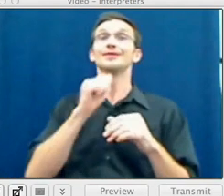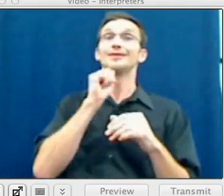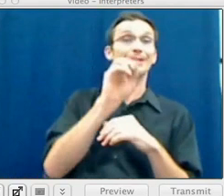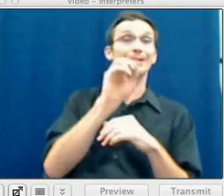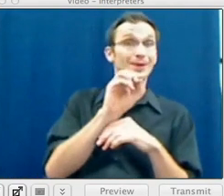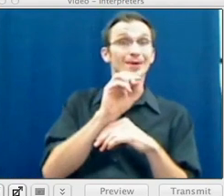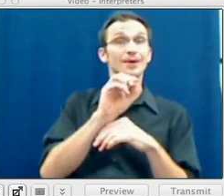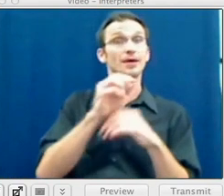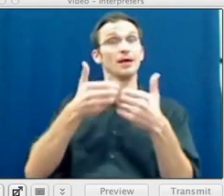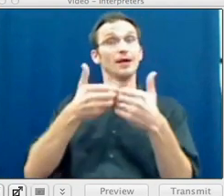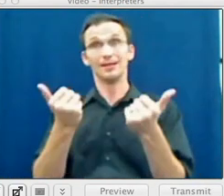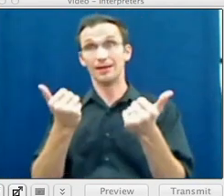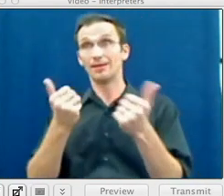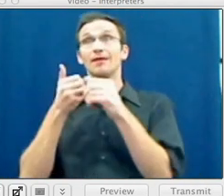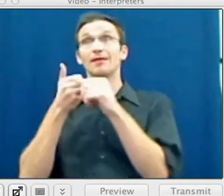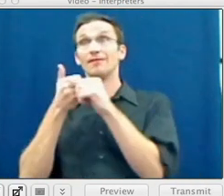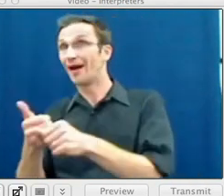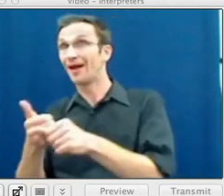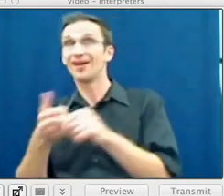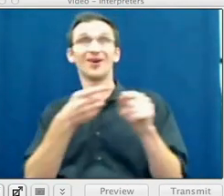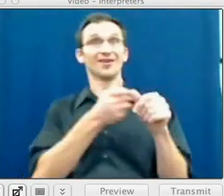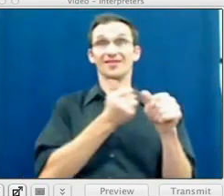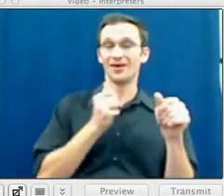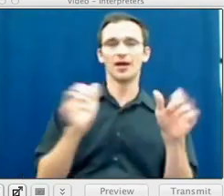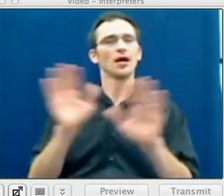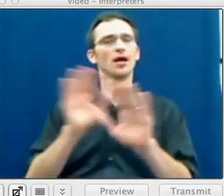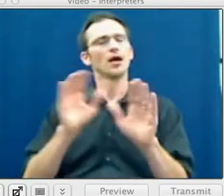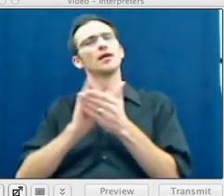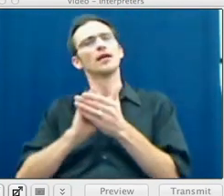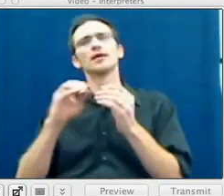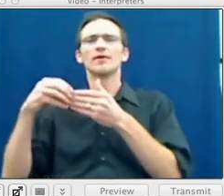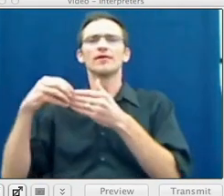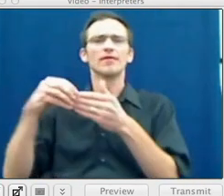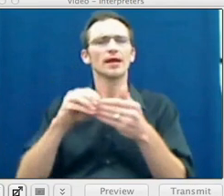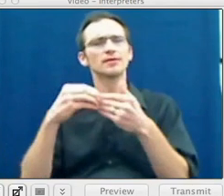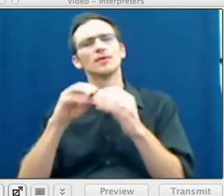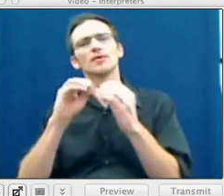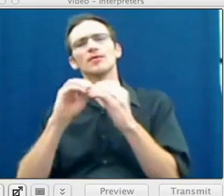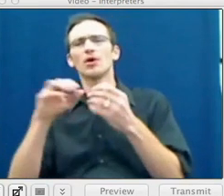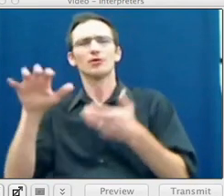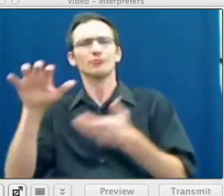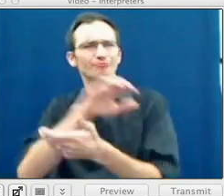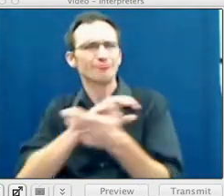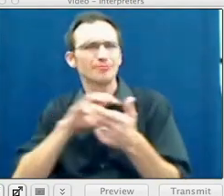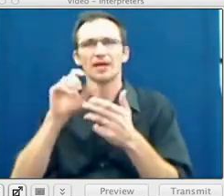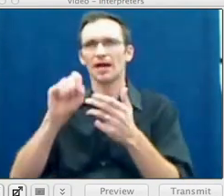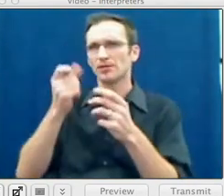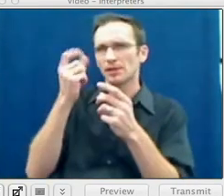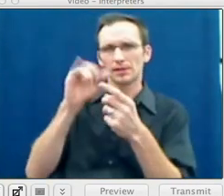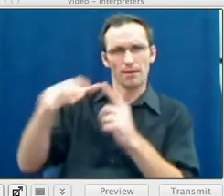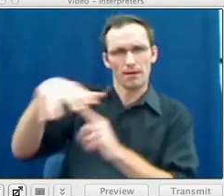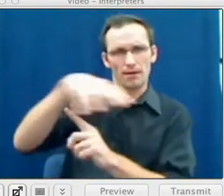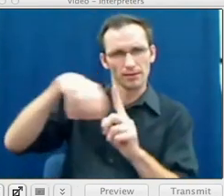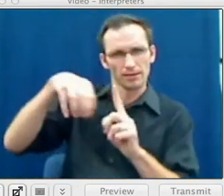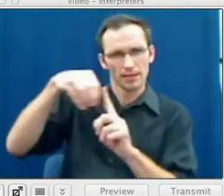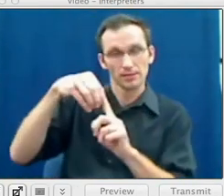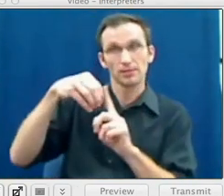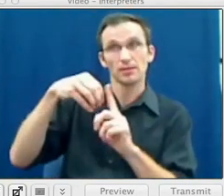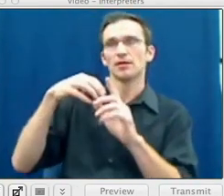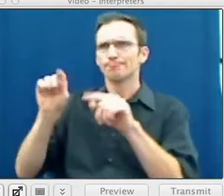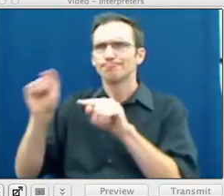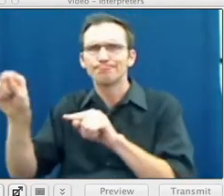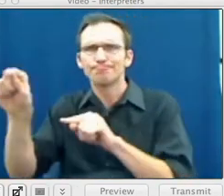values are a more fluid approach to understanding contextual factors and then regulating and